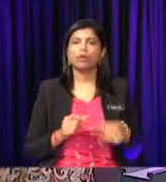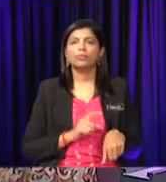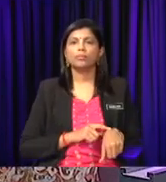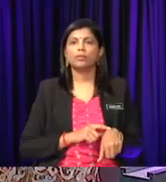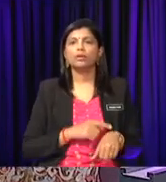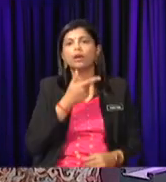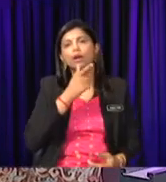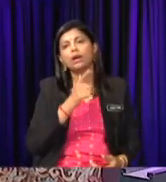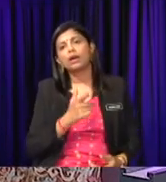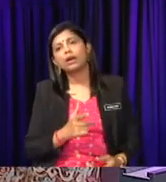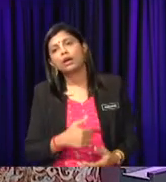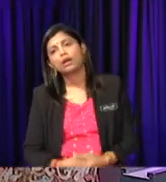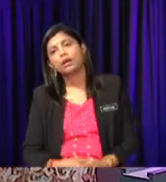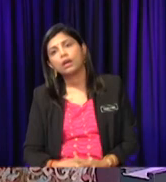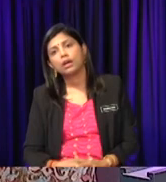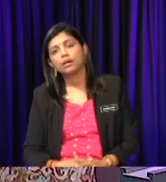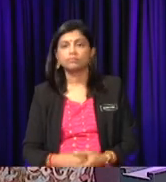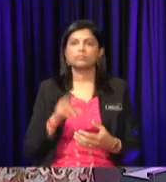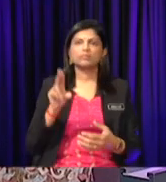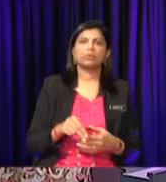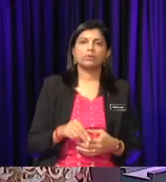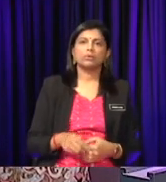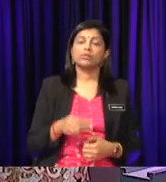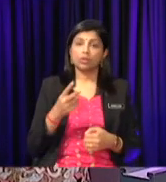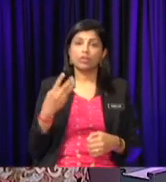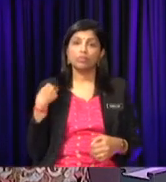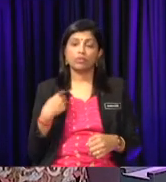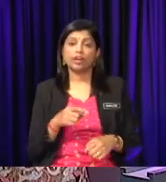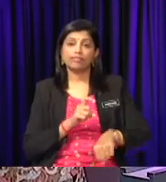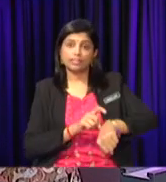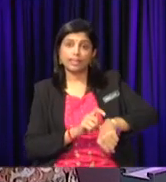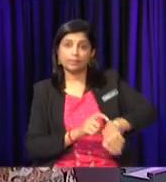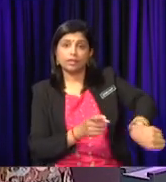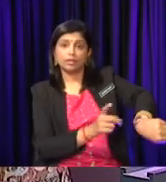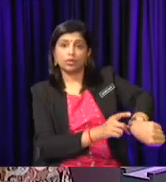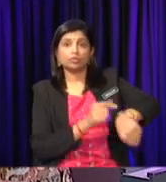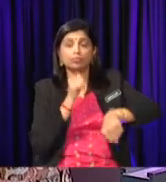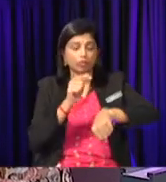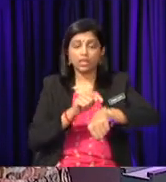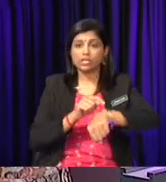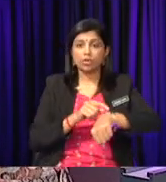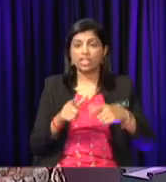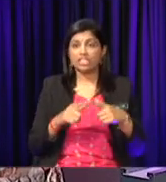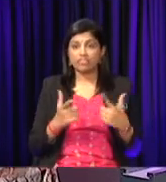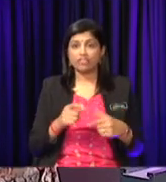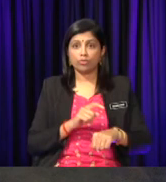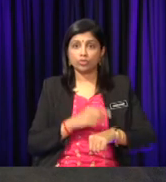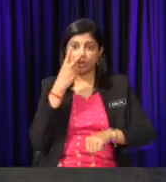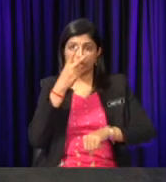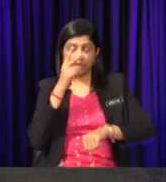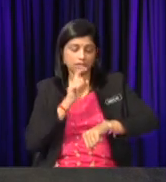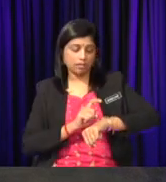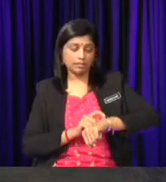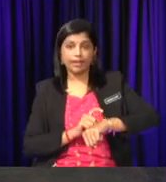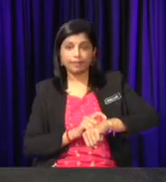too short, it won't be a good thing for both of you, for both candidates, okay? All right, teacher, that was a great